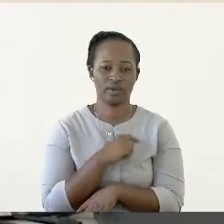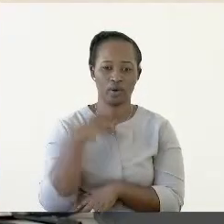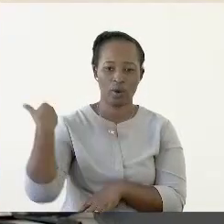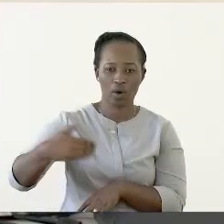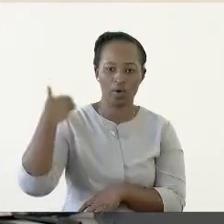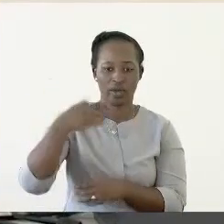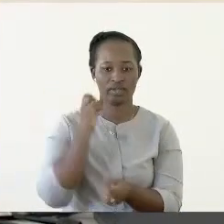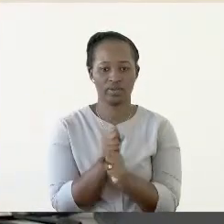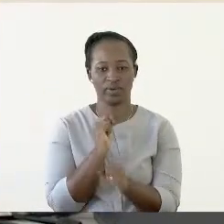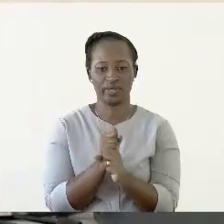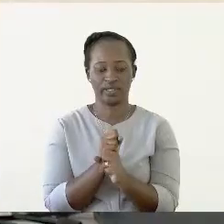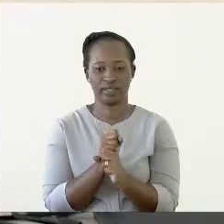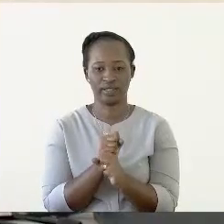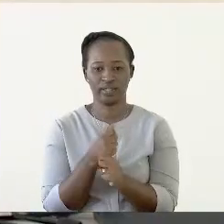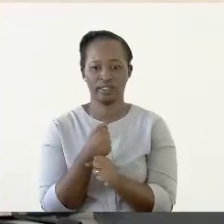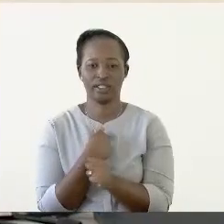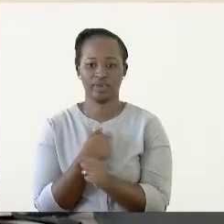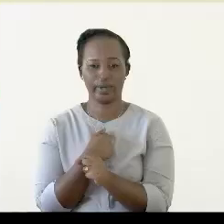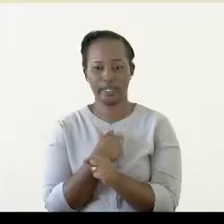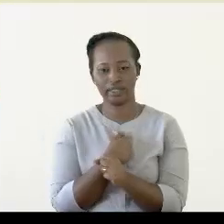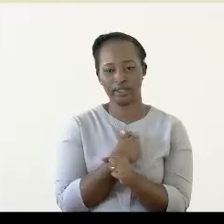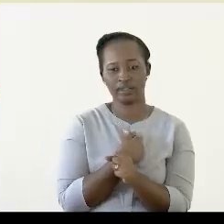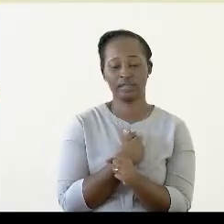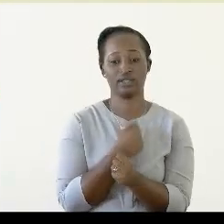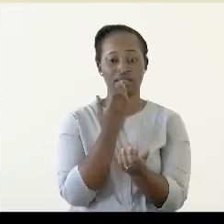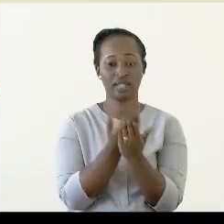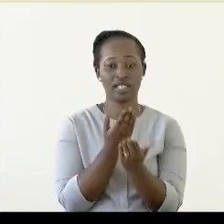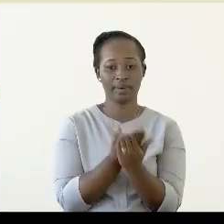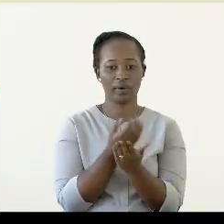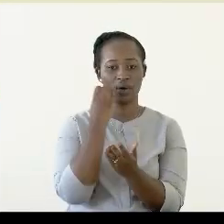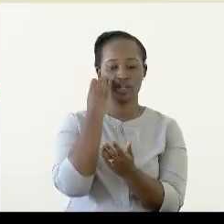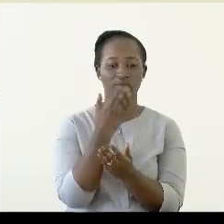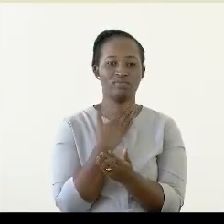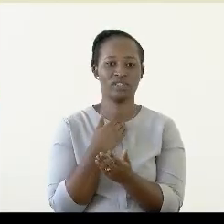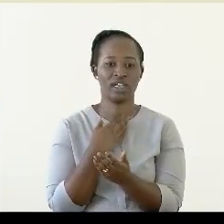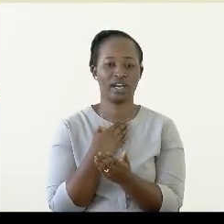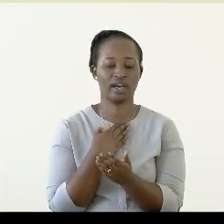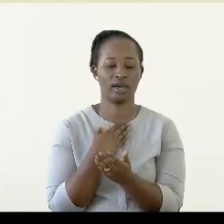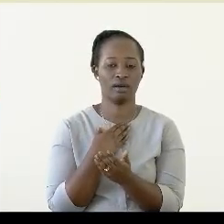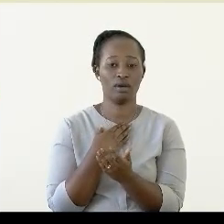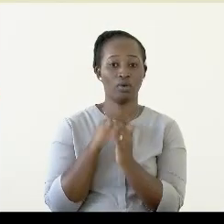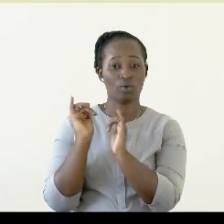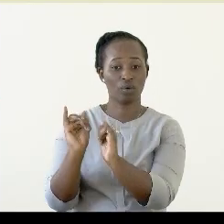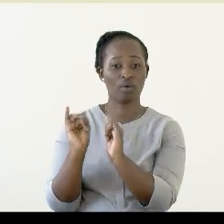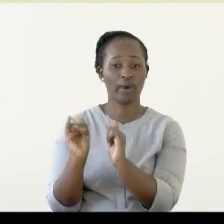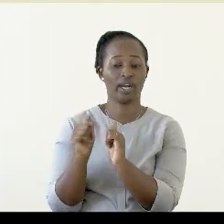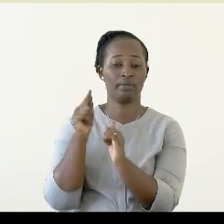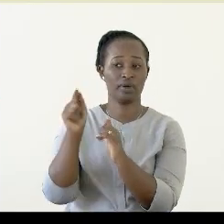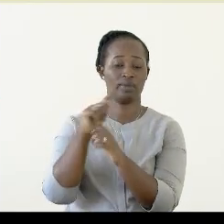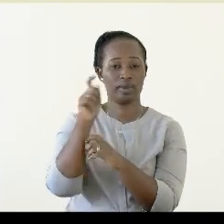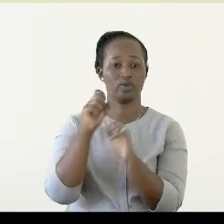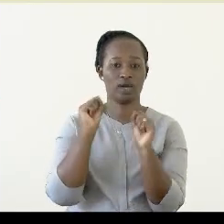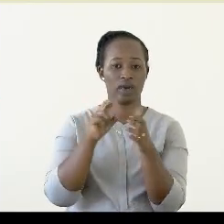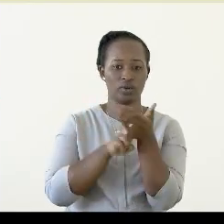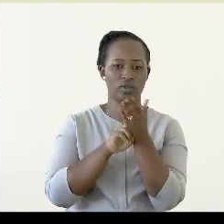always do it, I will suggest that if you want to keep these questions, you can use your